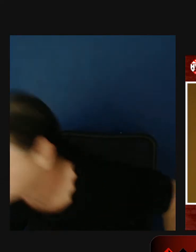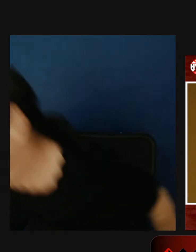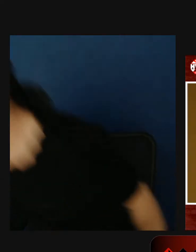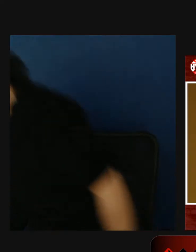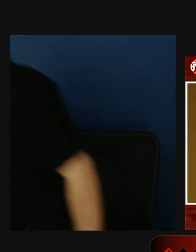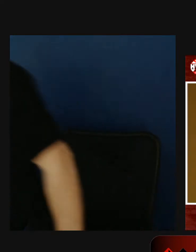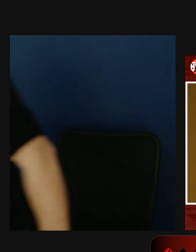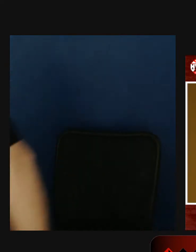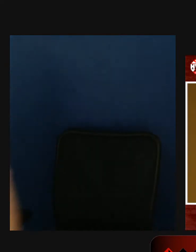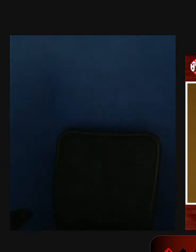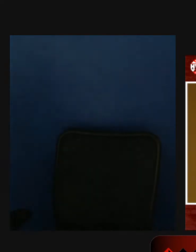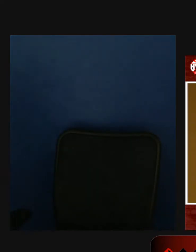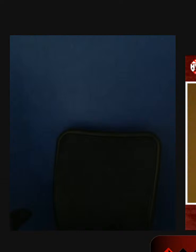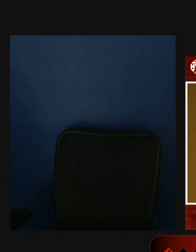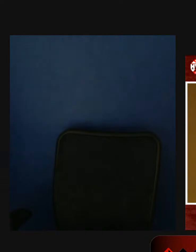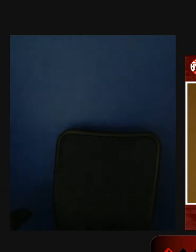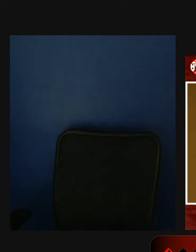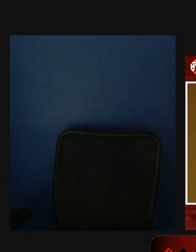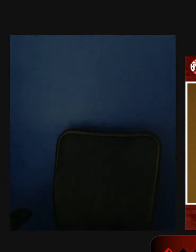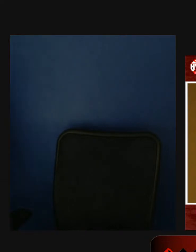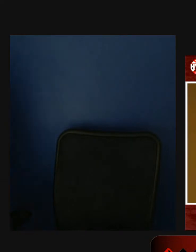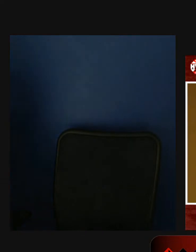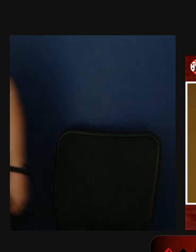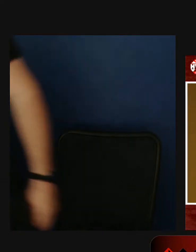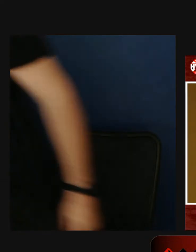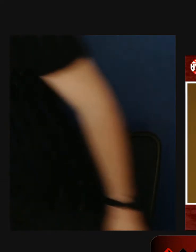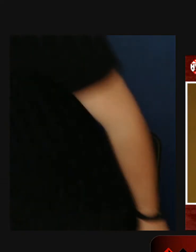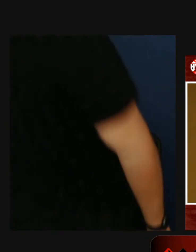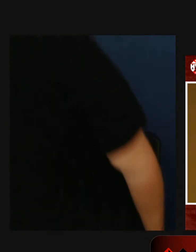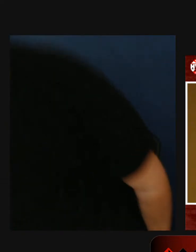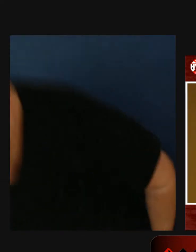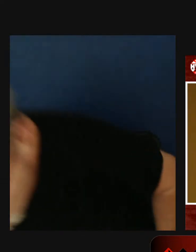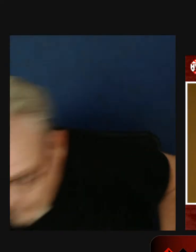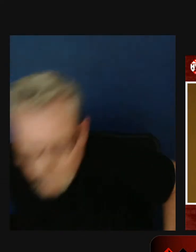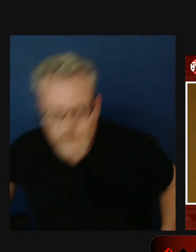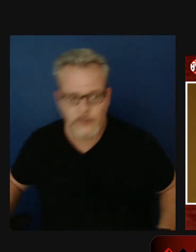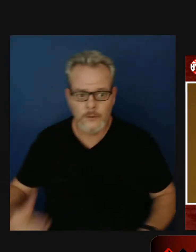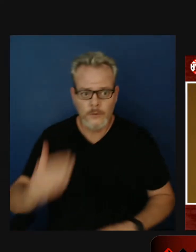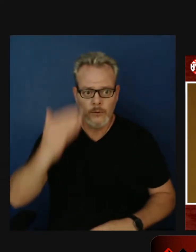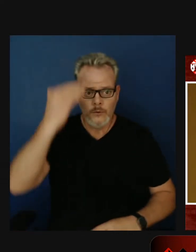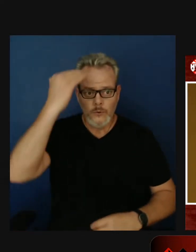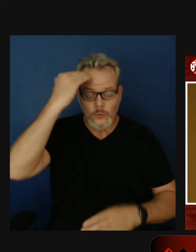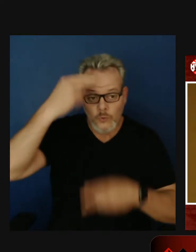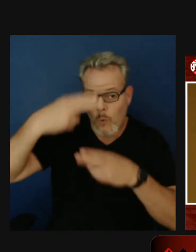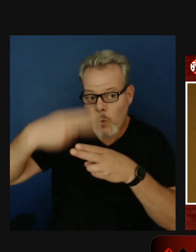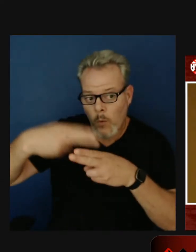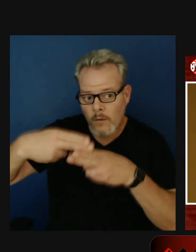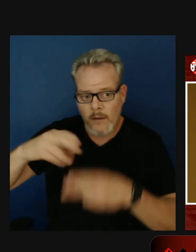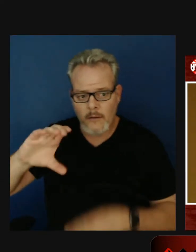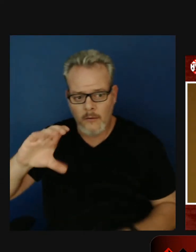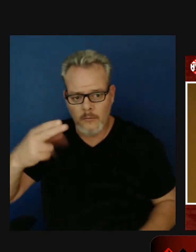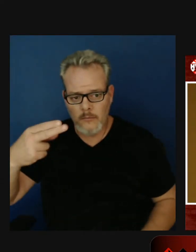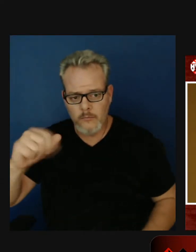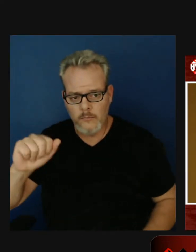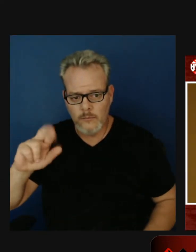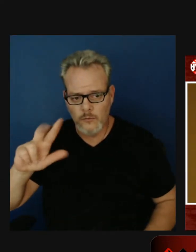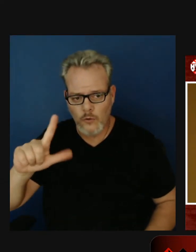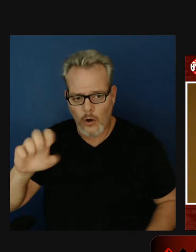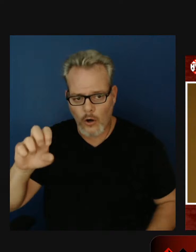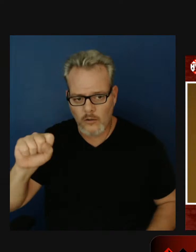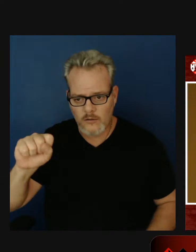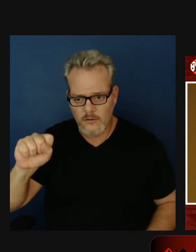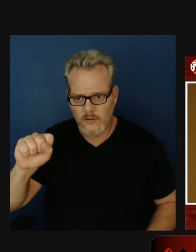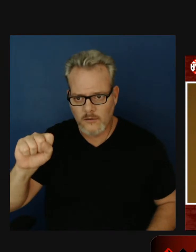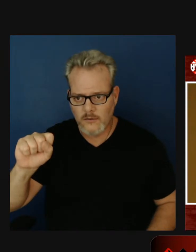by Charles Nordhoff. Does anyone know the name Charles Nordhoff? I bet you know some of his more famous work. Mutiny on the